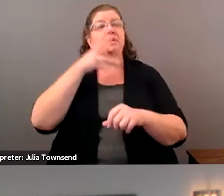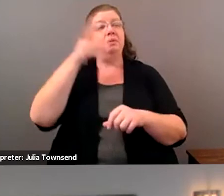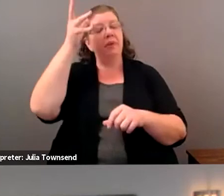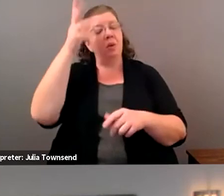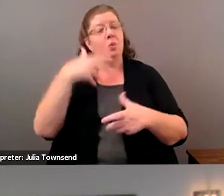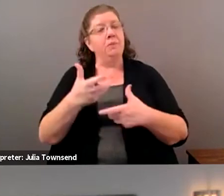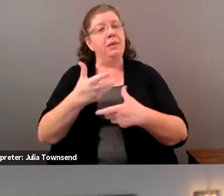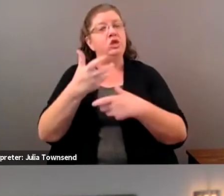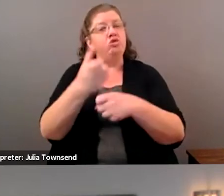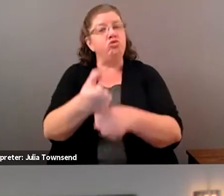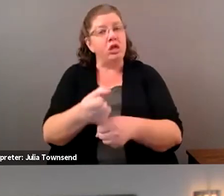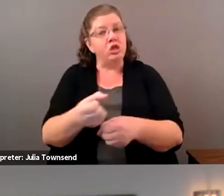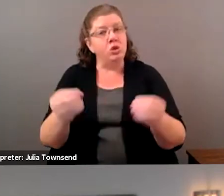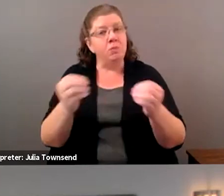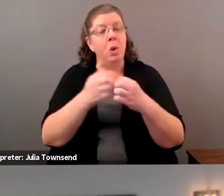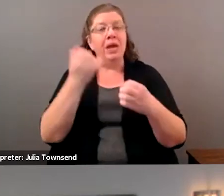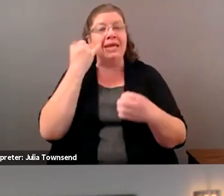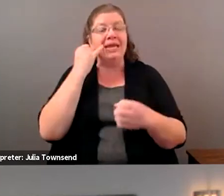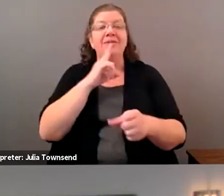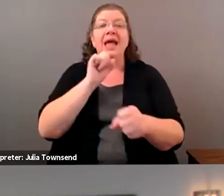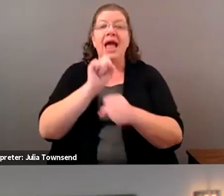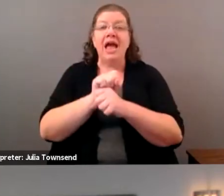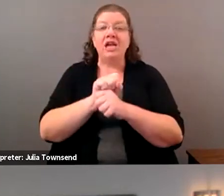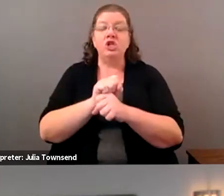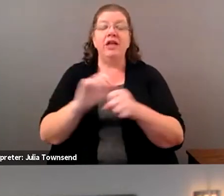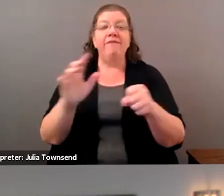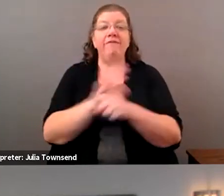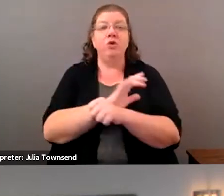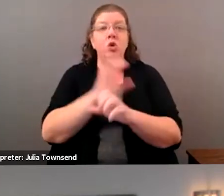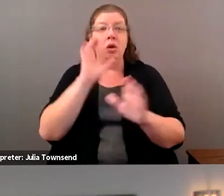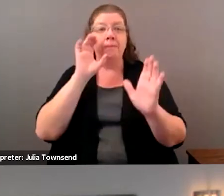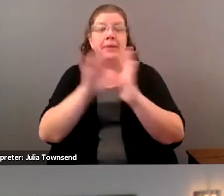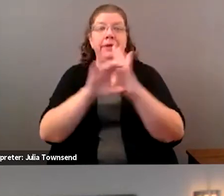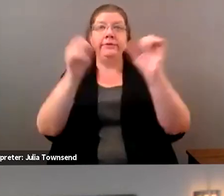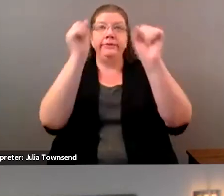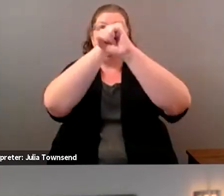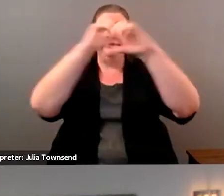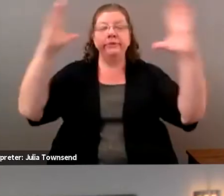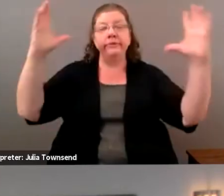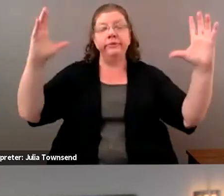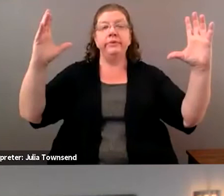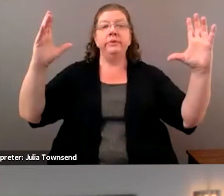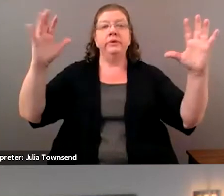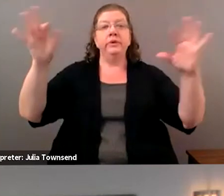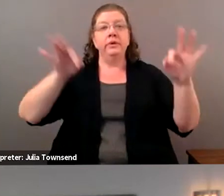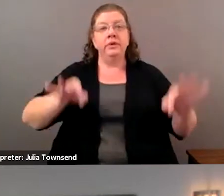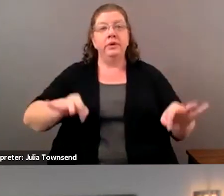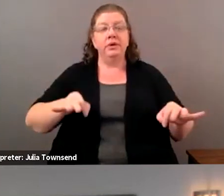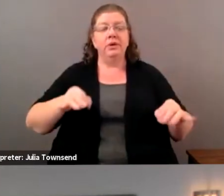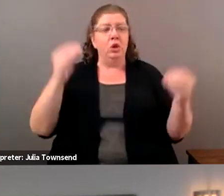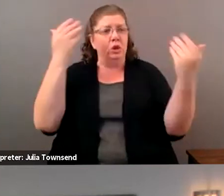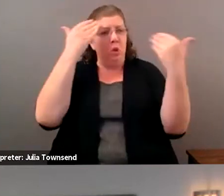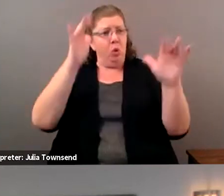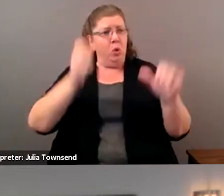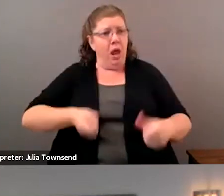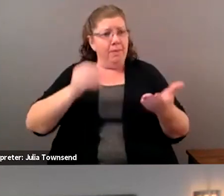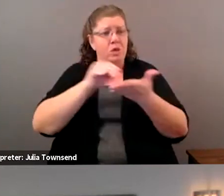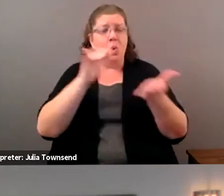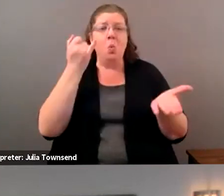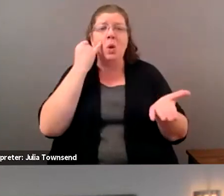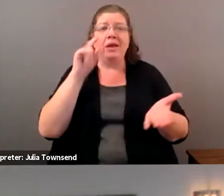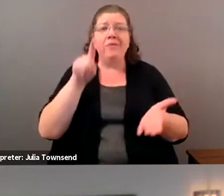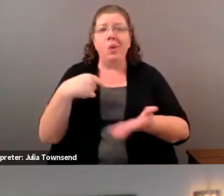you actually gave the full picture, the big picture, because without knowing how many students, like what if you only are helping